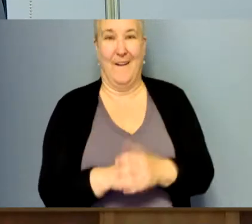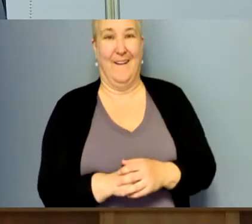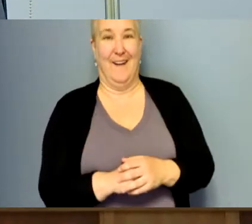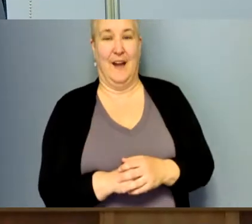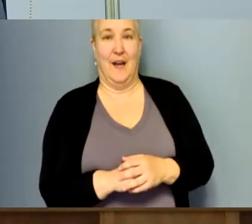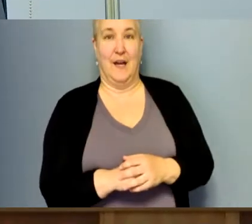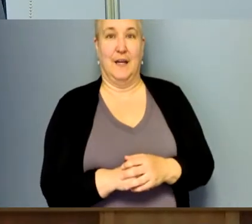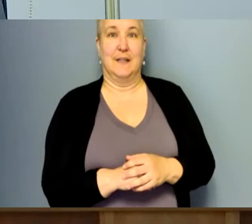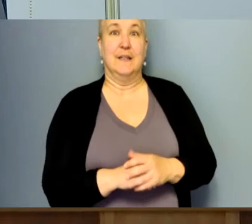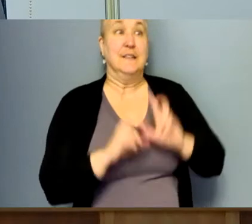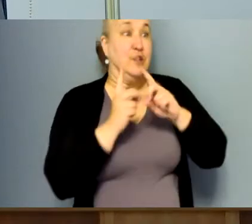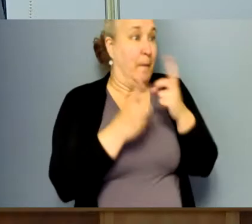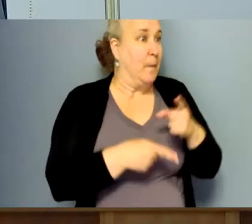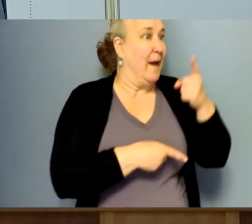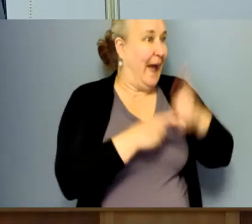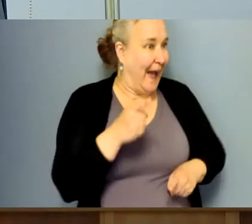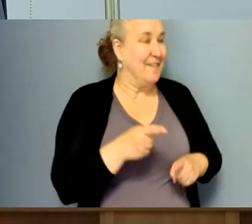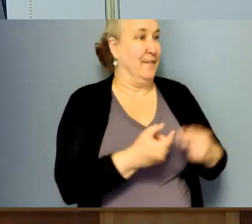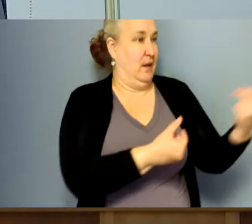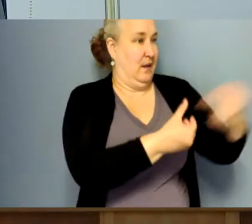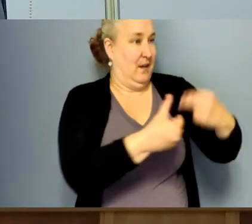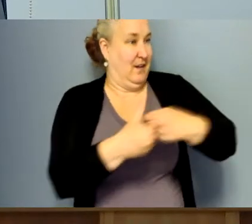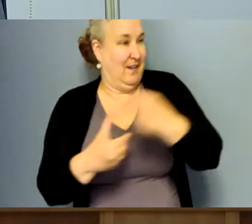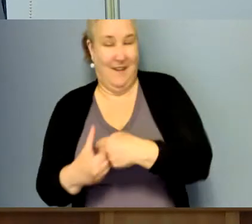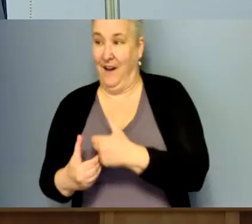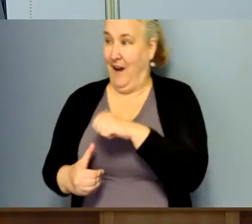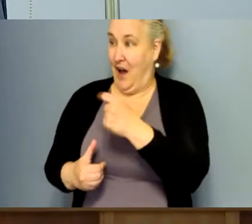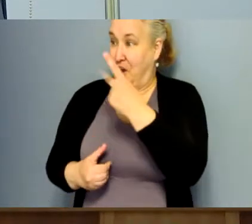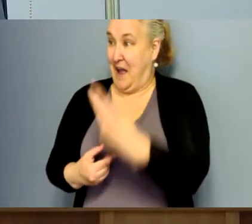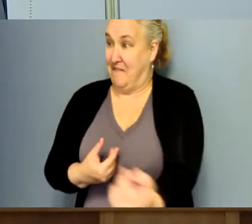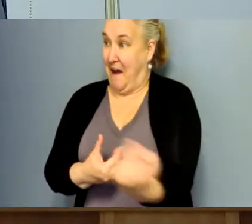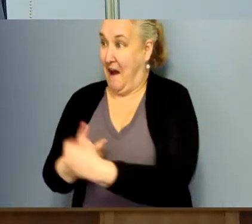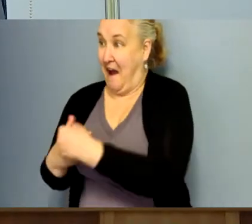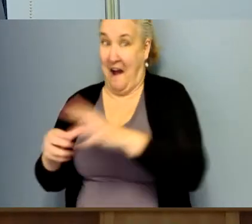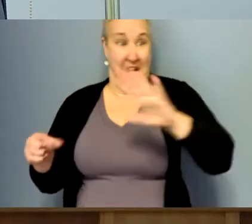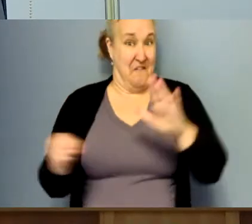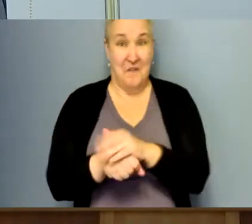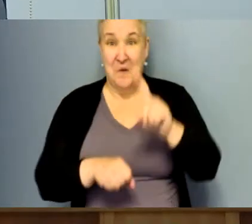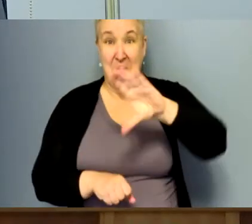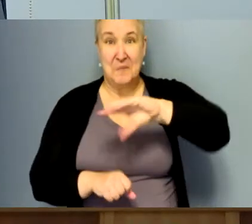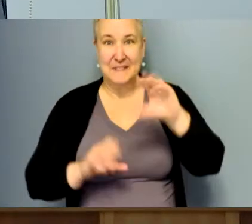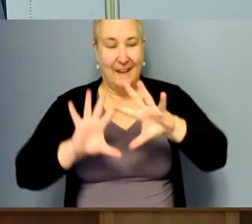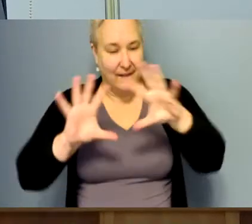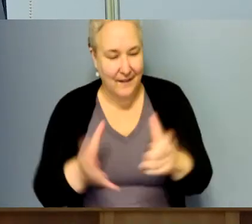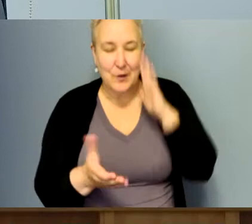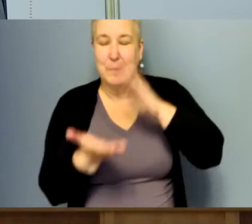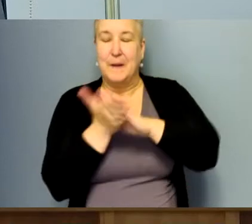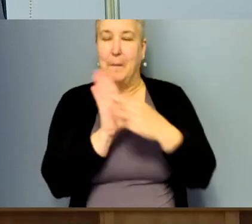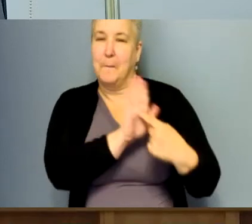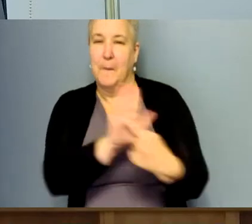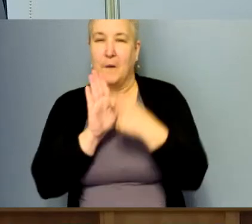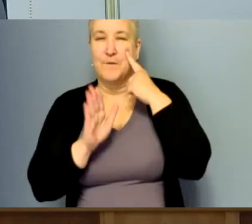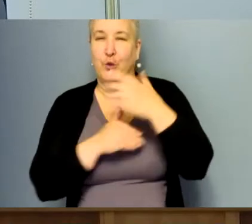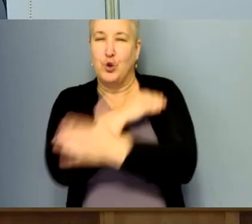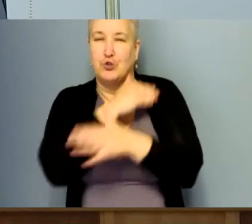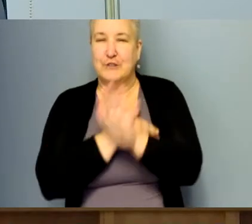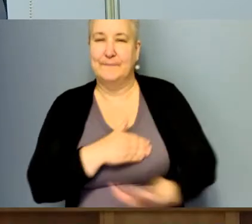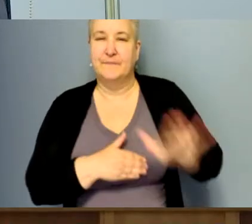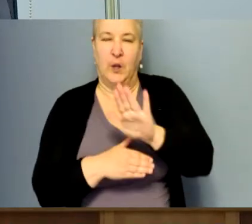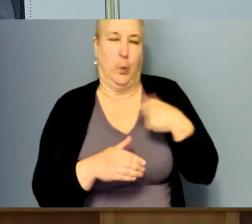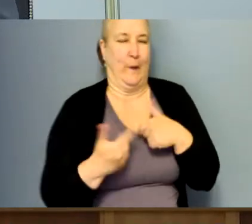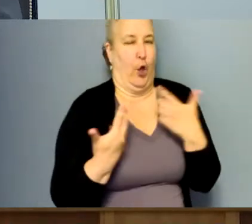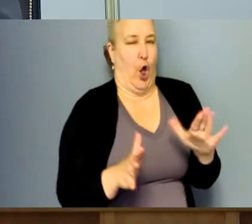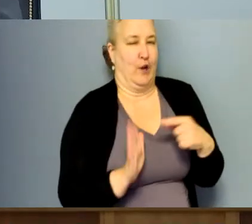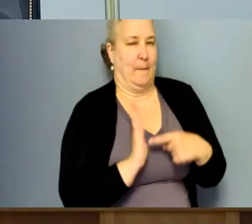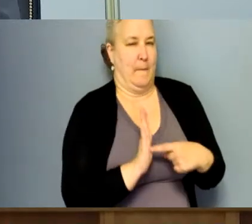departments, and we're just get the other half on board, and we'll be a model. I think we're already a model for the rest of the country, but we want to be an even better model. So thank